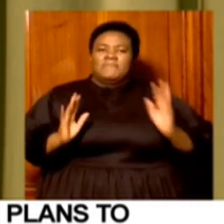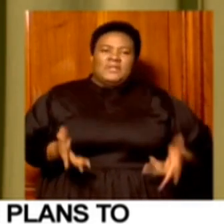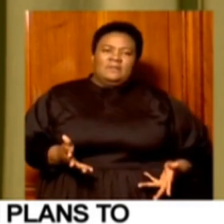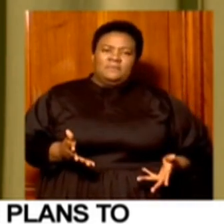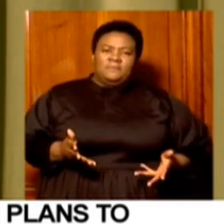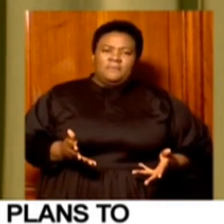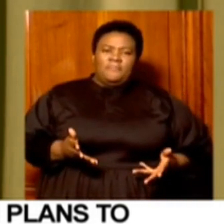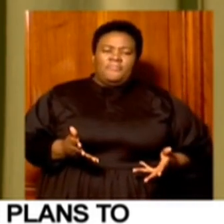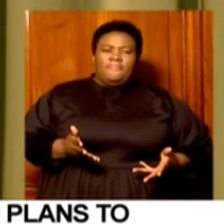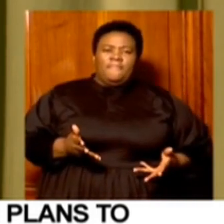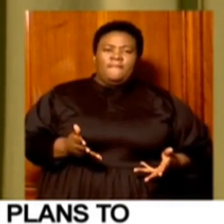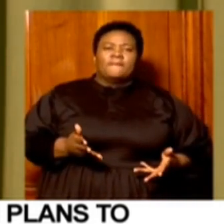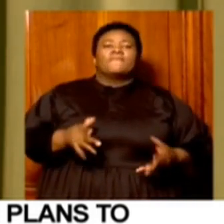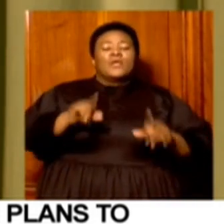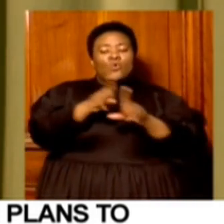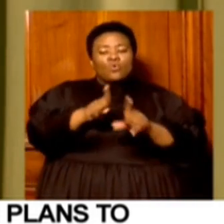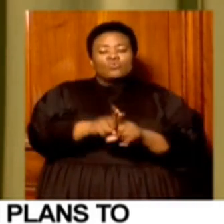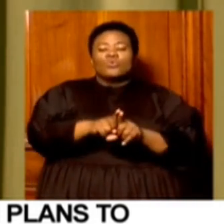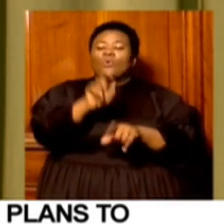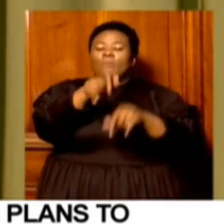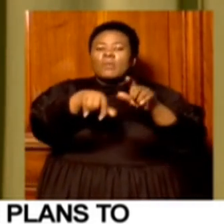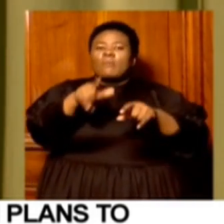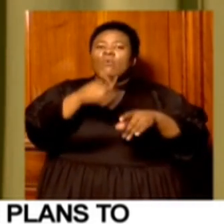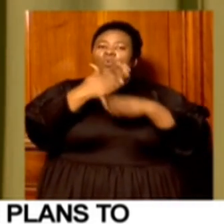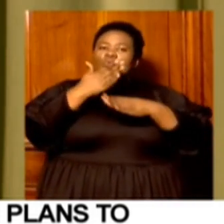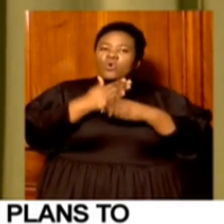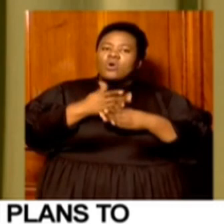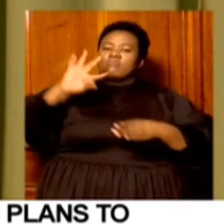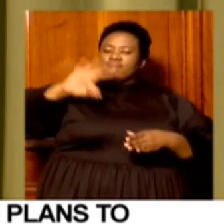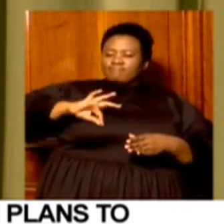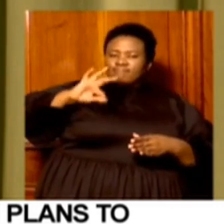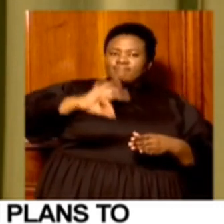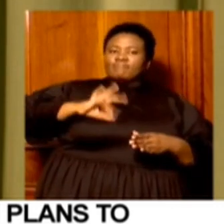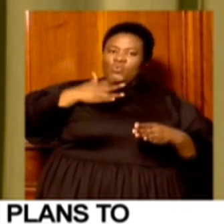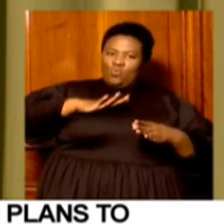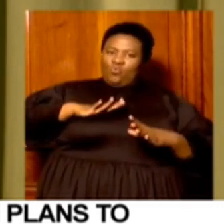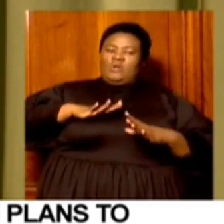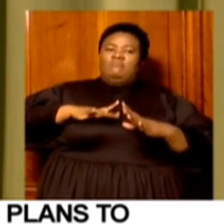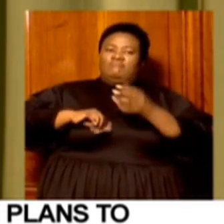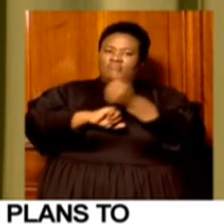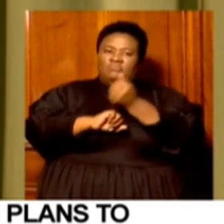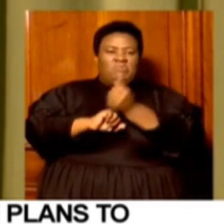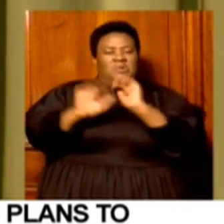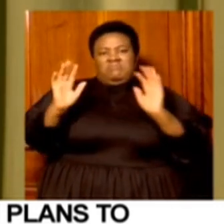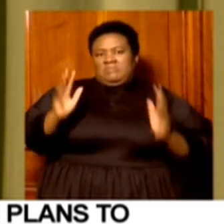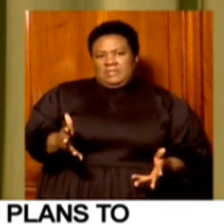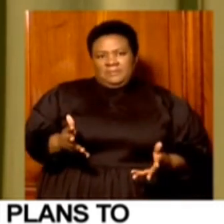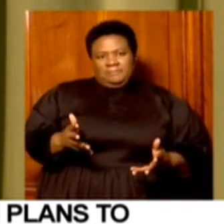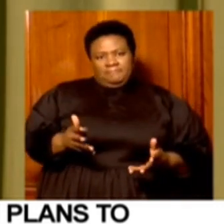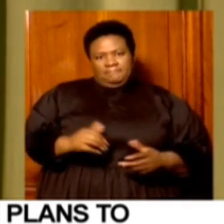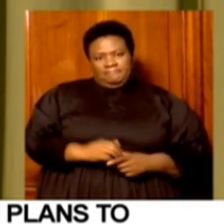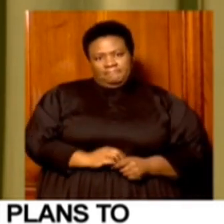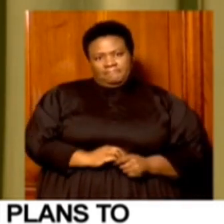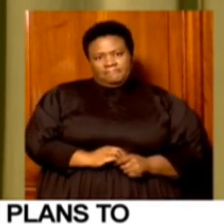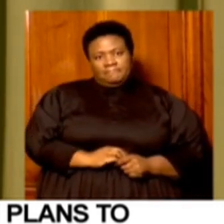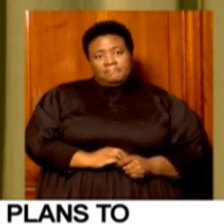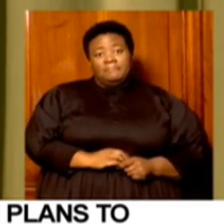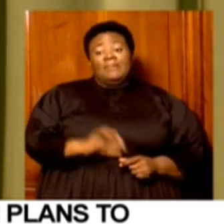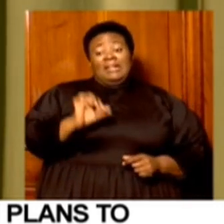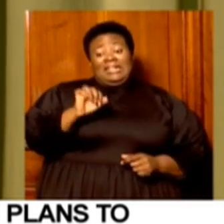we sustain livelihoods to the best of our ability. And we are confronted with